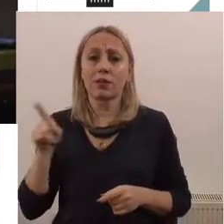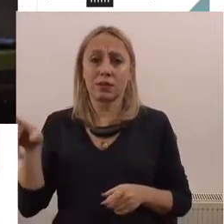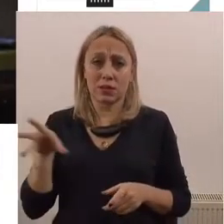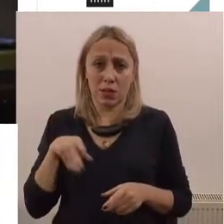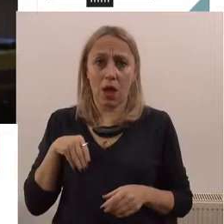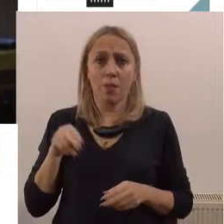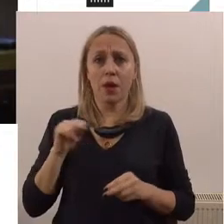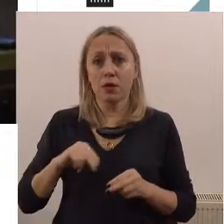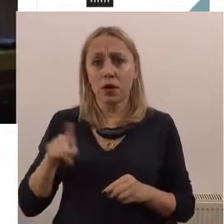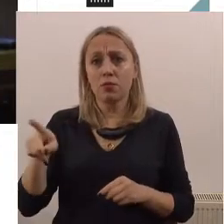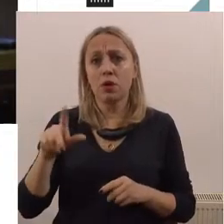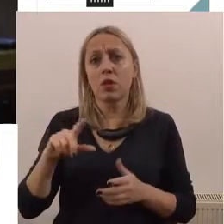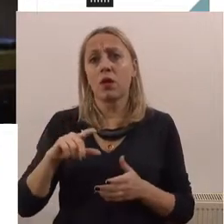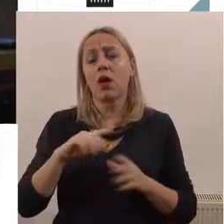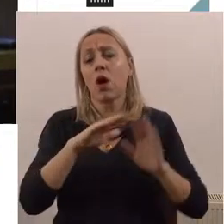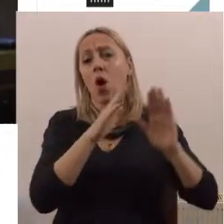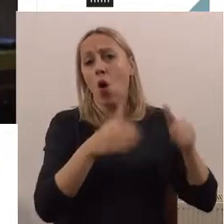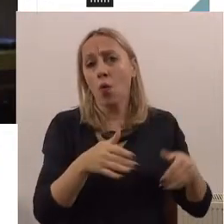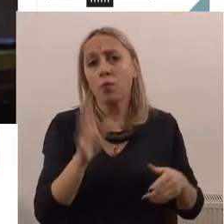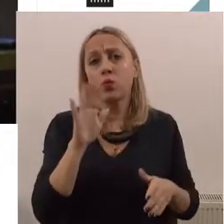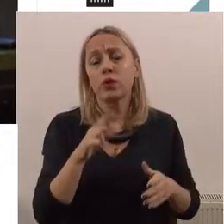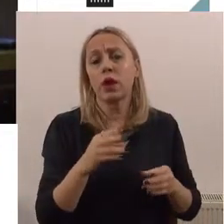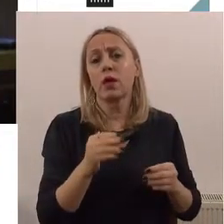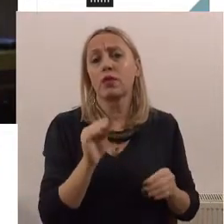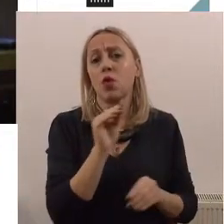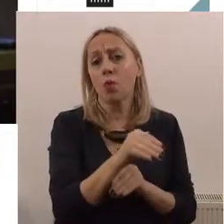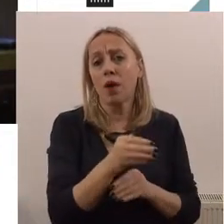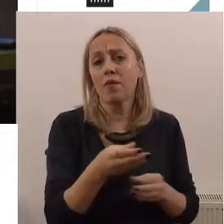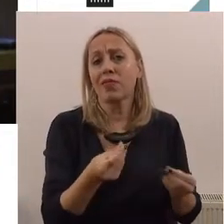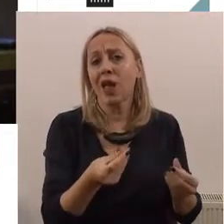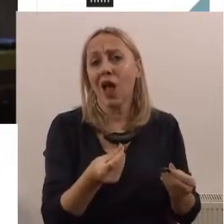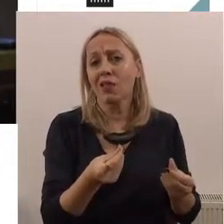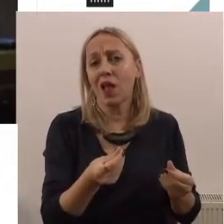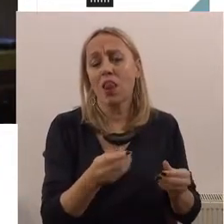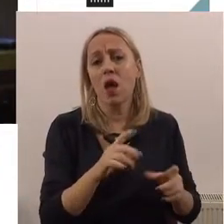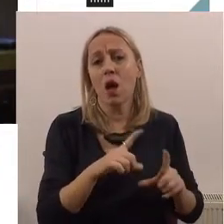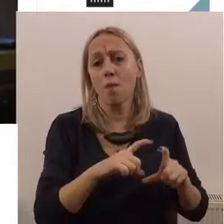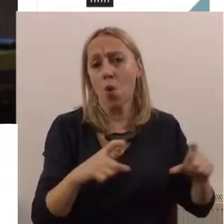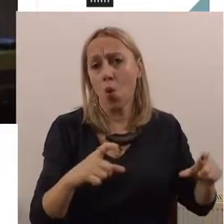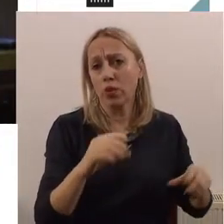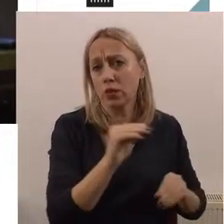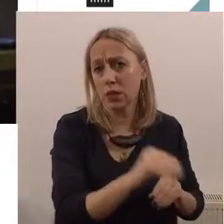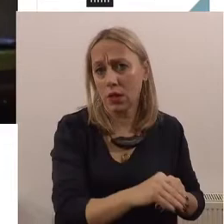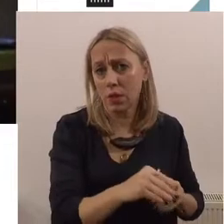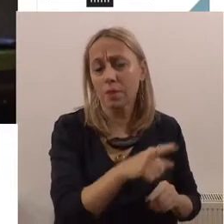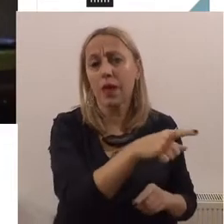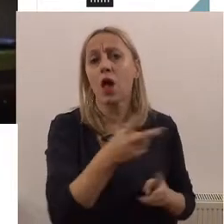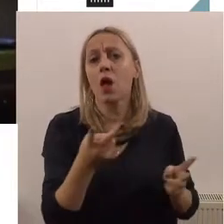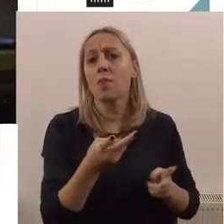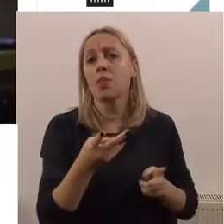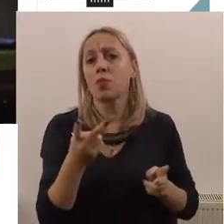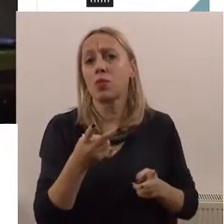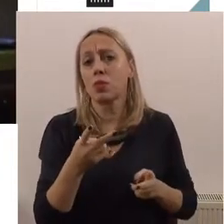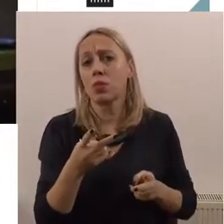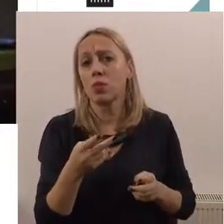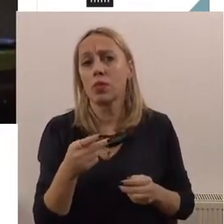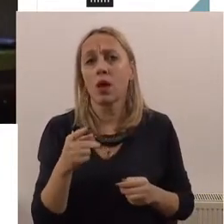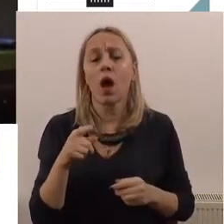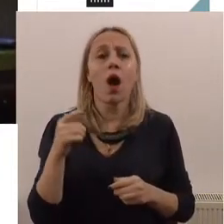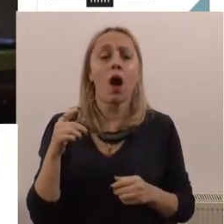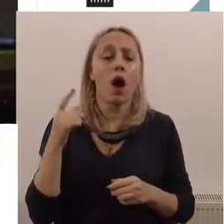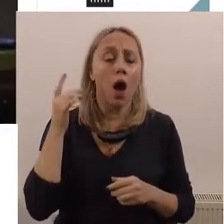artists, the most prominent ones, have to take that into account. They'll be kinesthetic